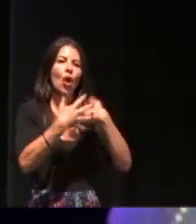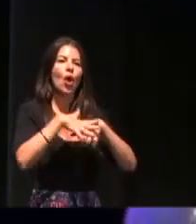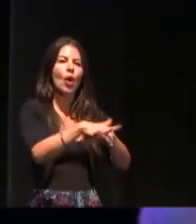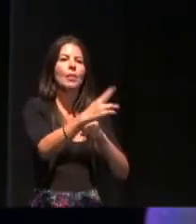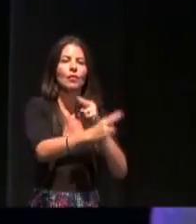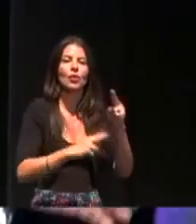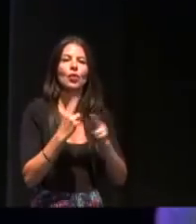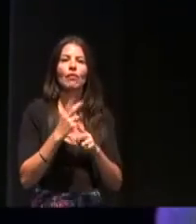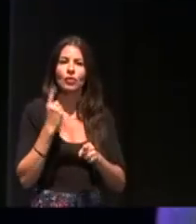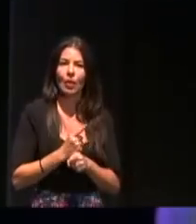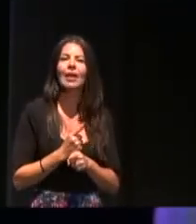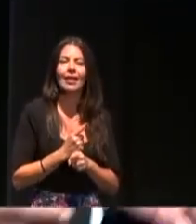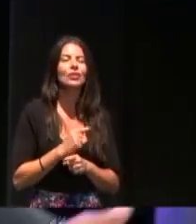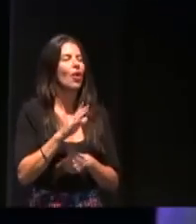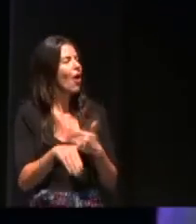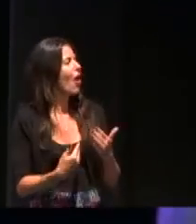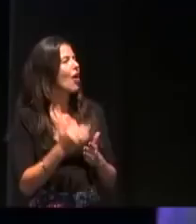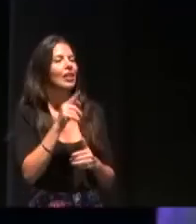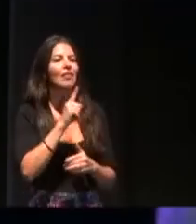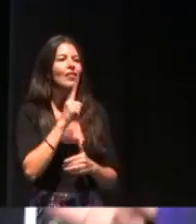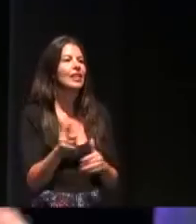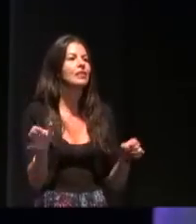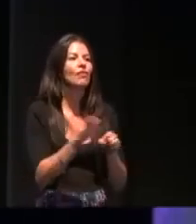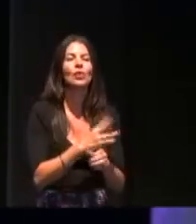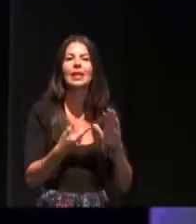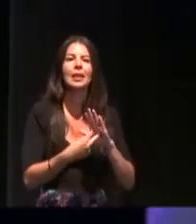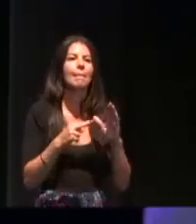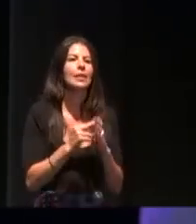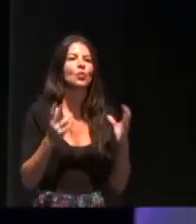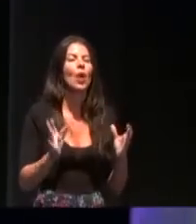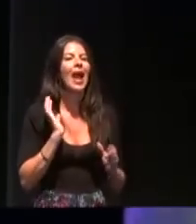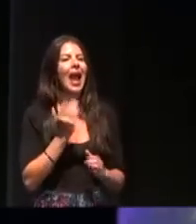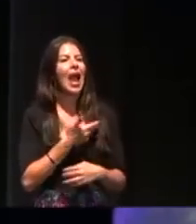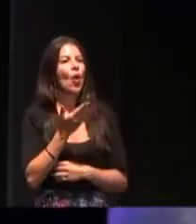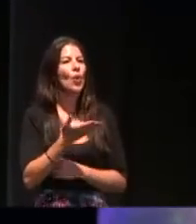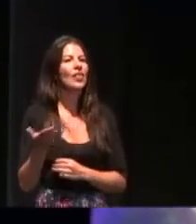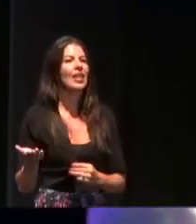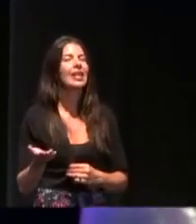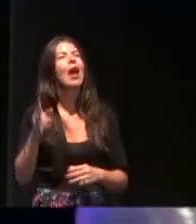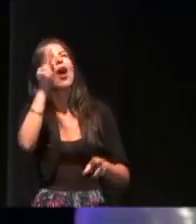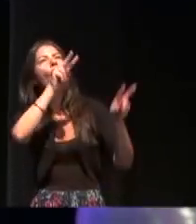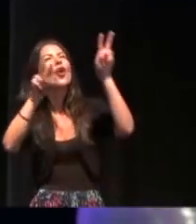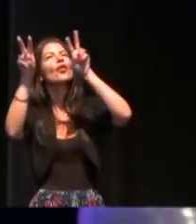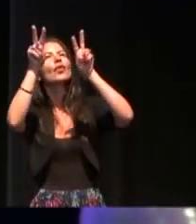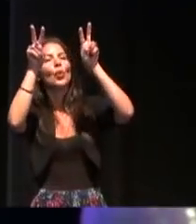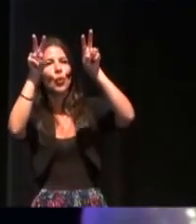see. And so all of this is leading to our theme, view from the top.